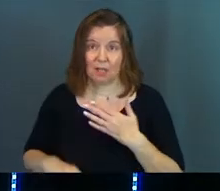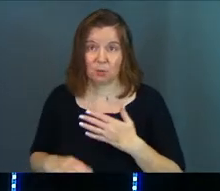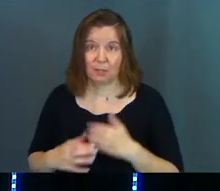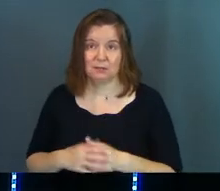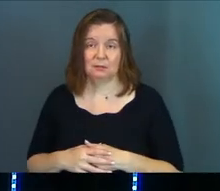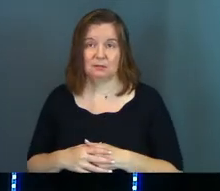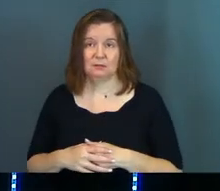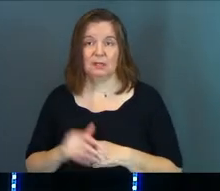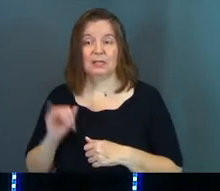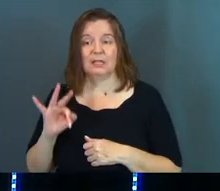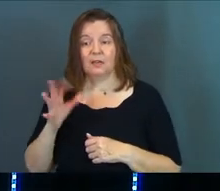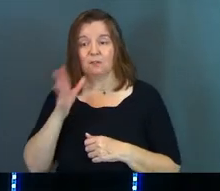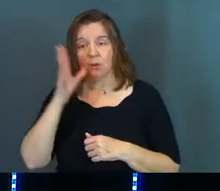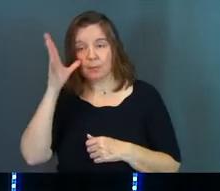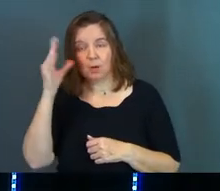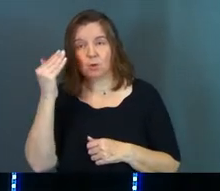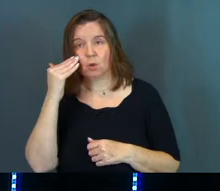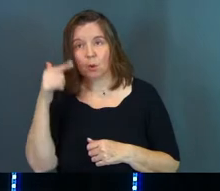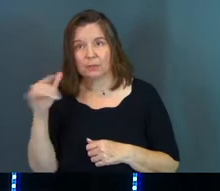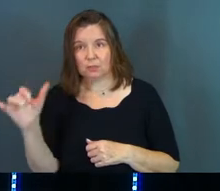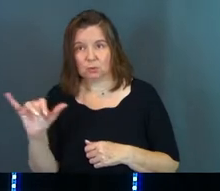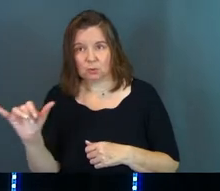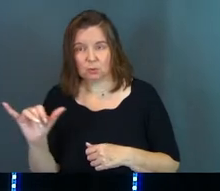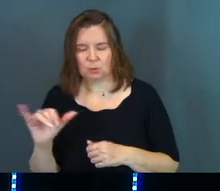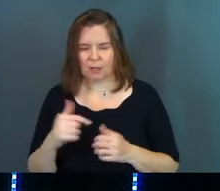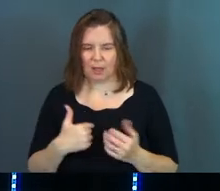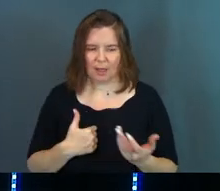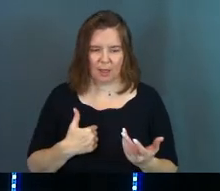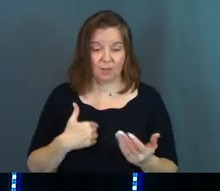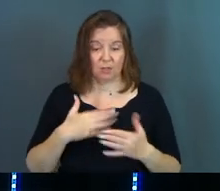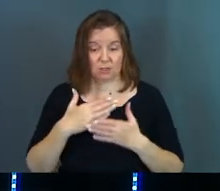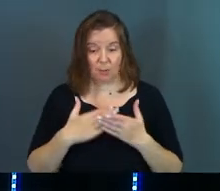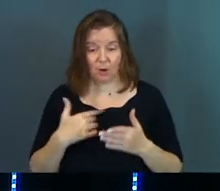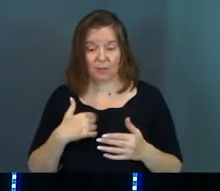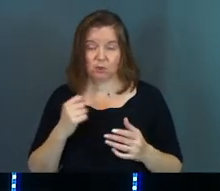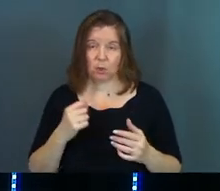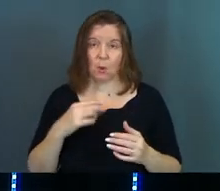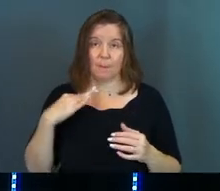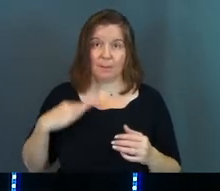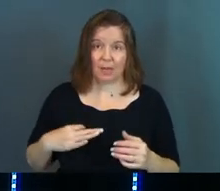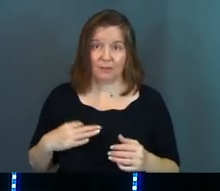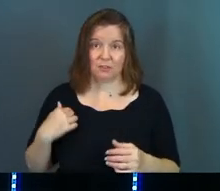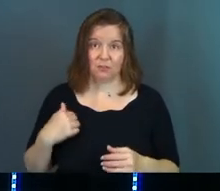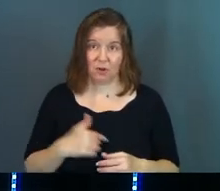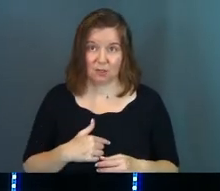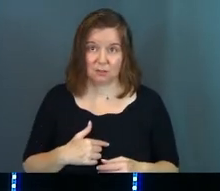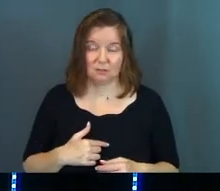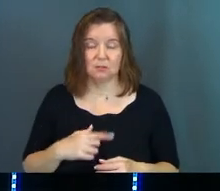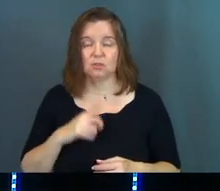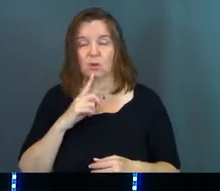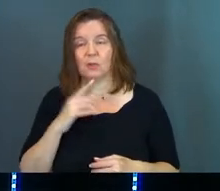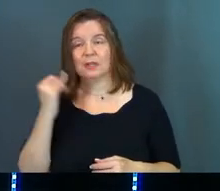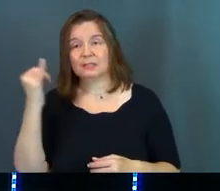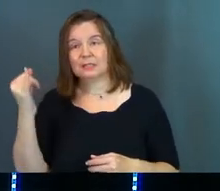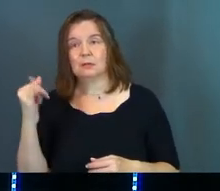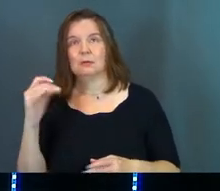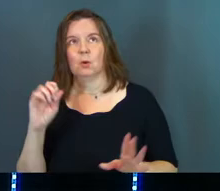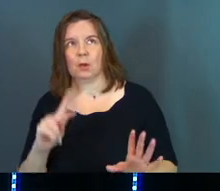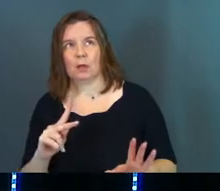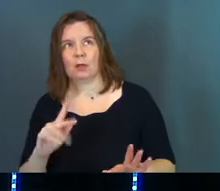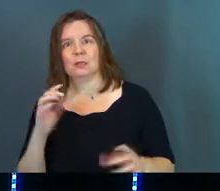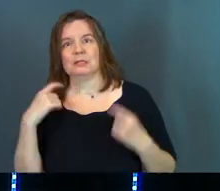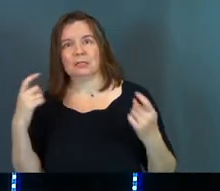consequence. If you're a parent, you know this too. It's like there's a part of this that is so beneficial for us. So there's this idea of like,